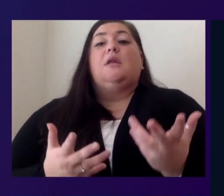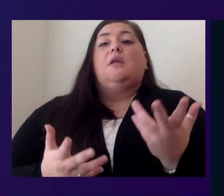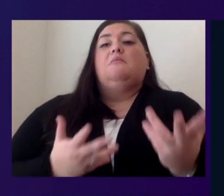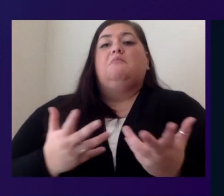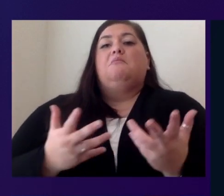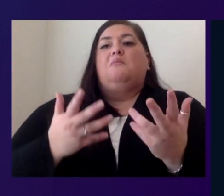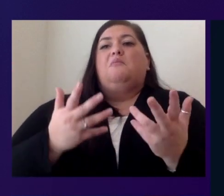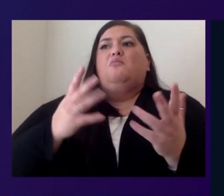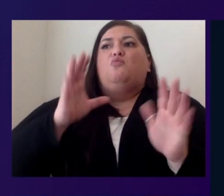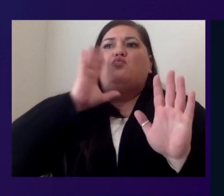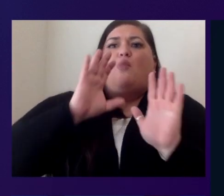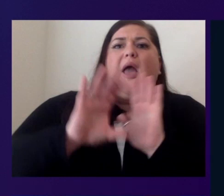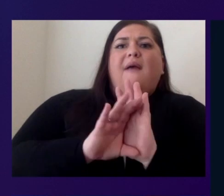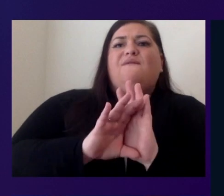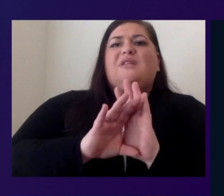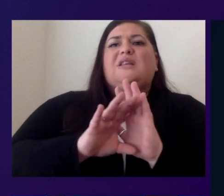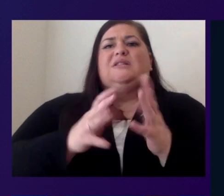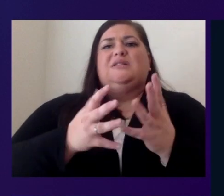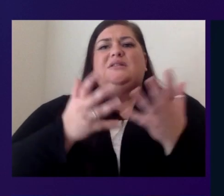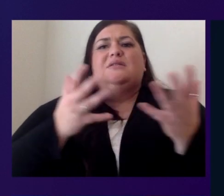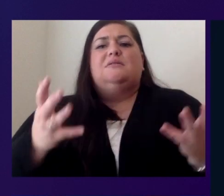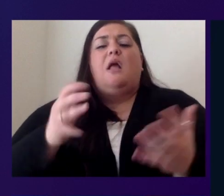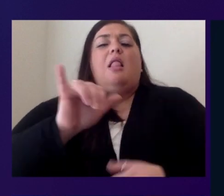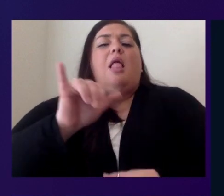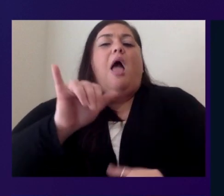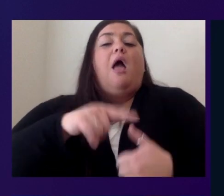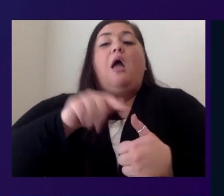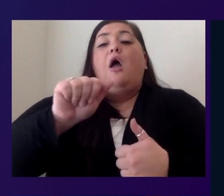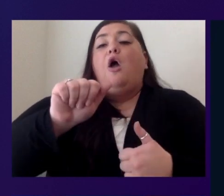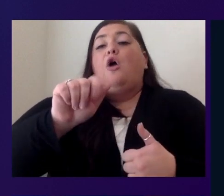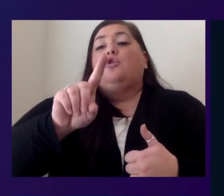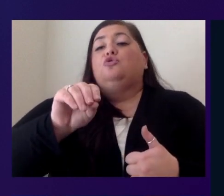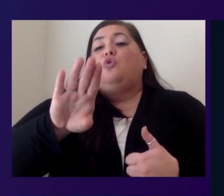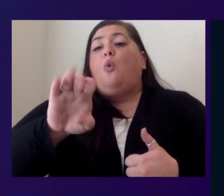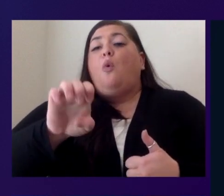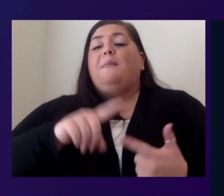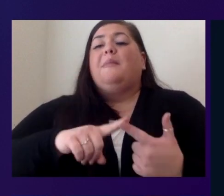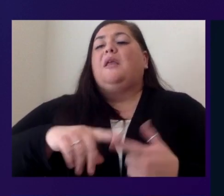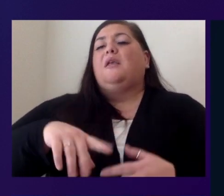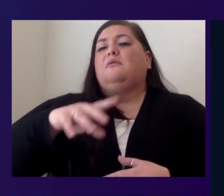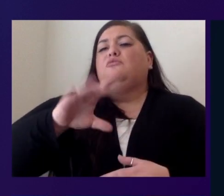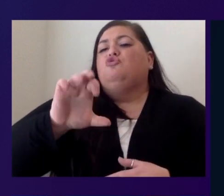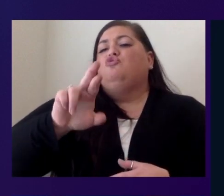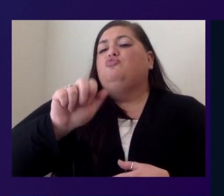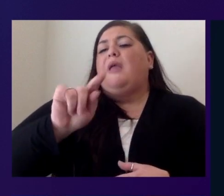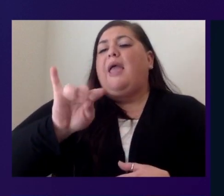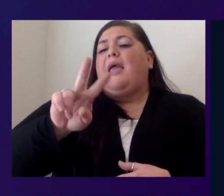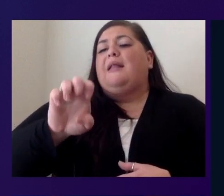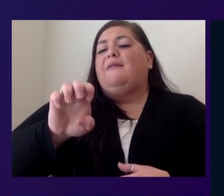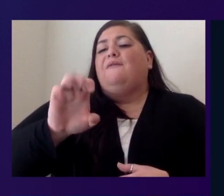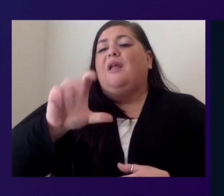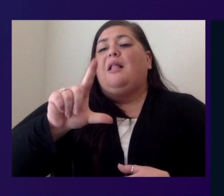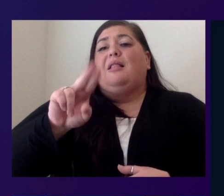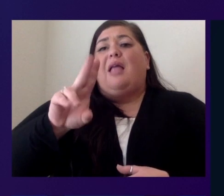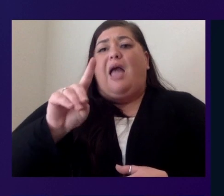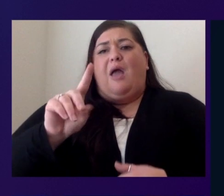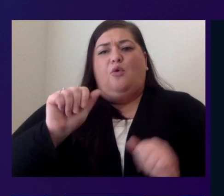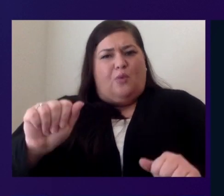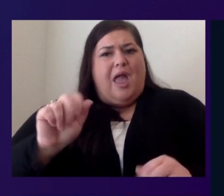graphics intensive application like Adobe, Creative Clouds, you can consider use AppStream to do that. And for